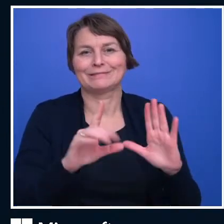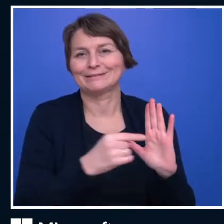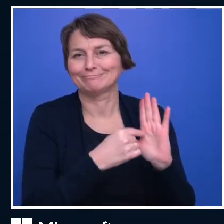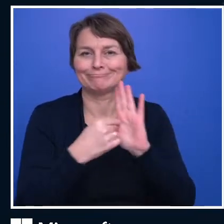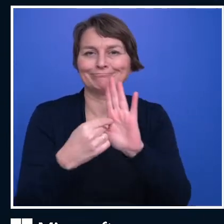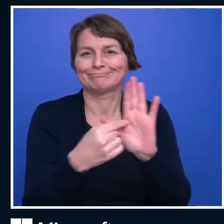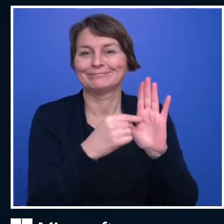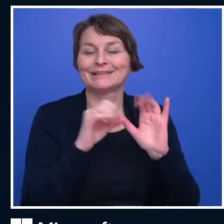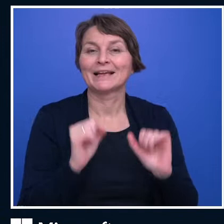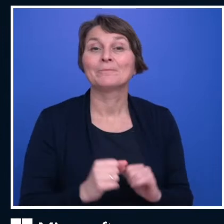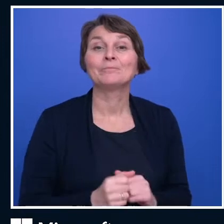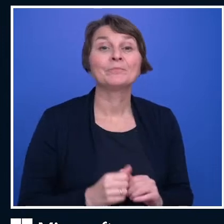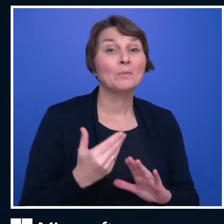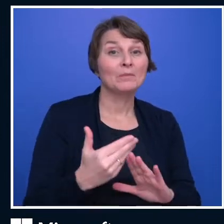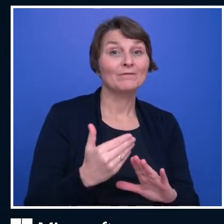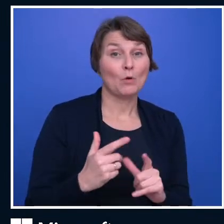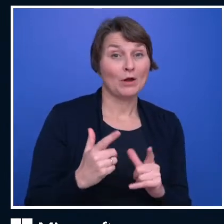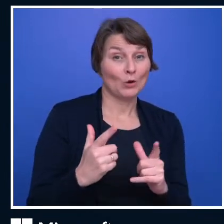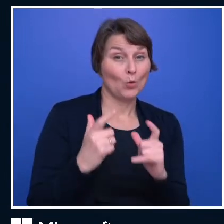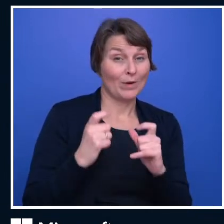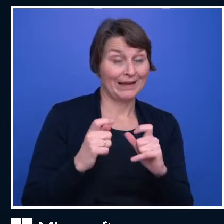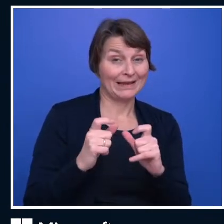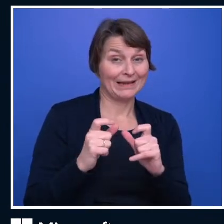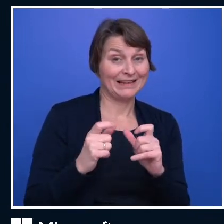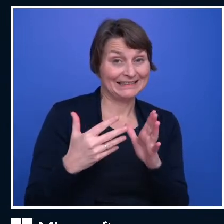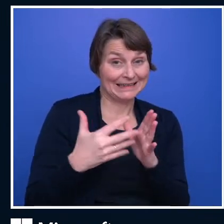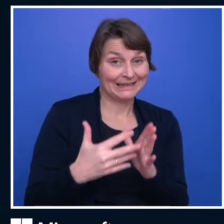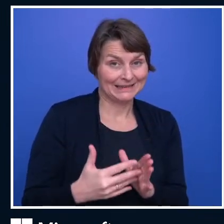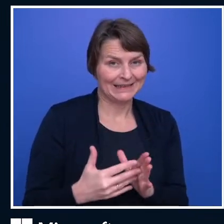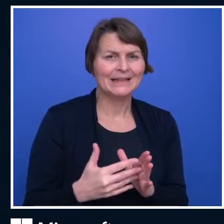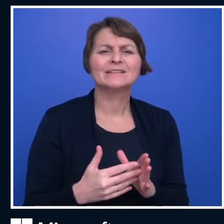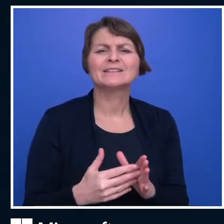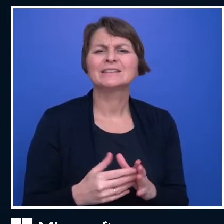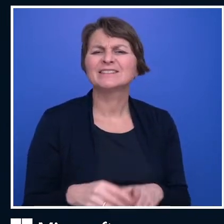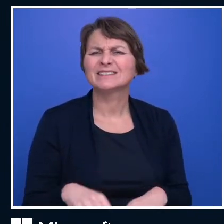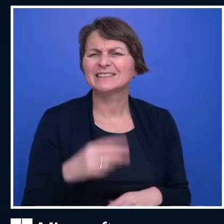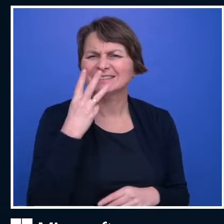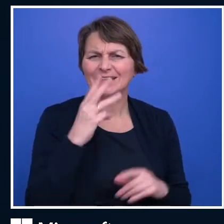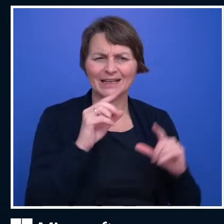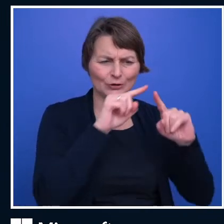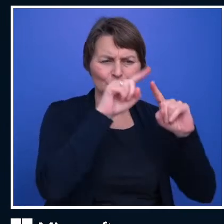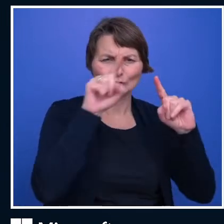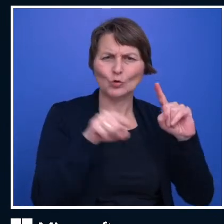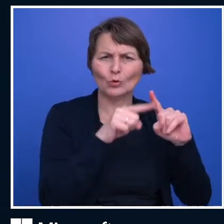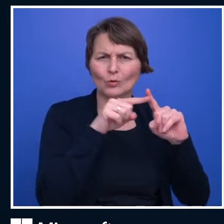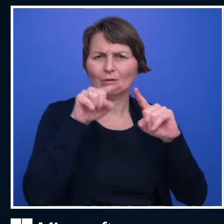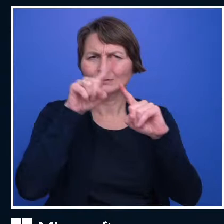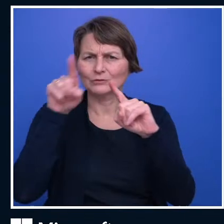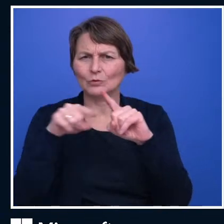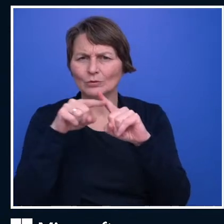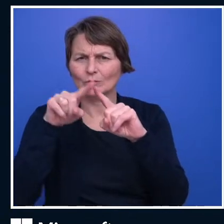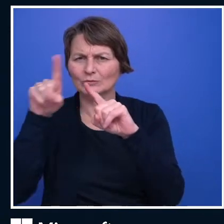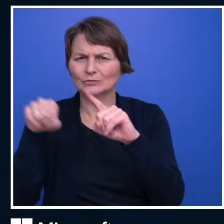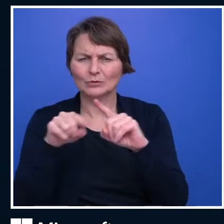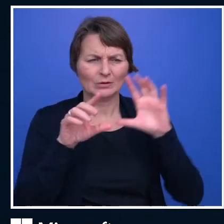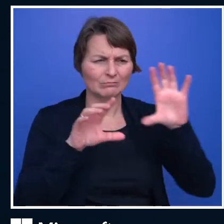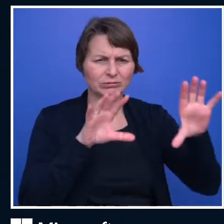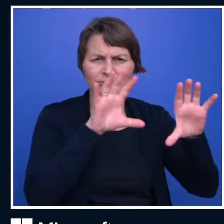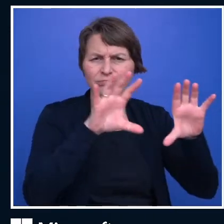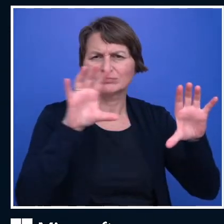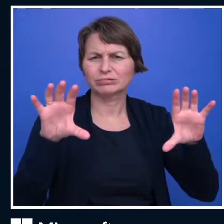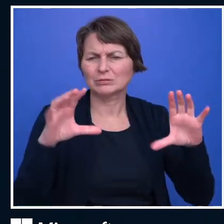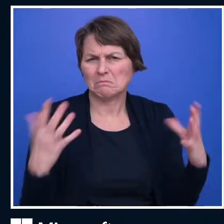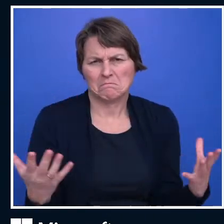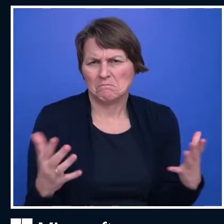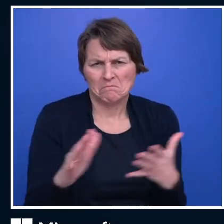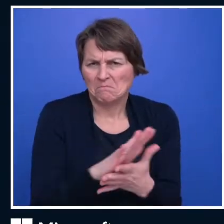I wanted to draw your attention to these 3 main circles, and like what they mean and why they're important. So these